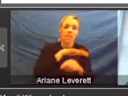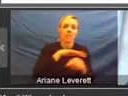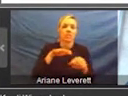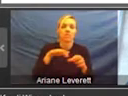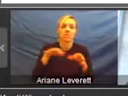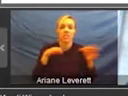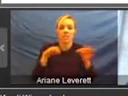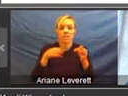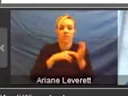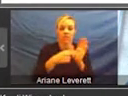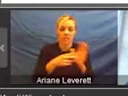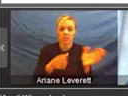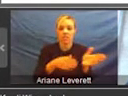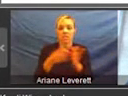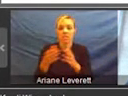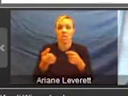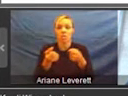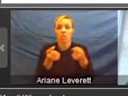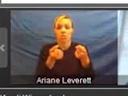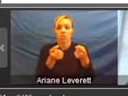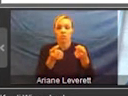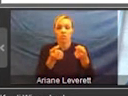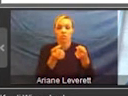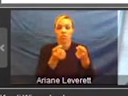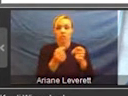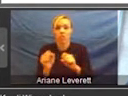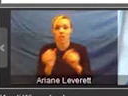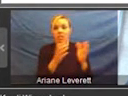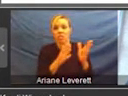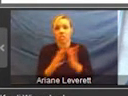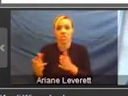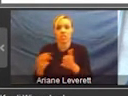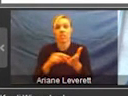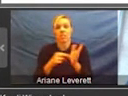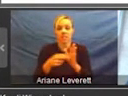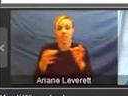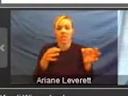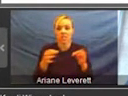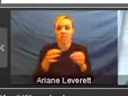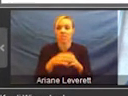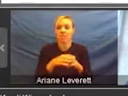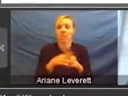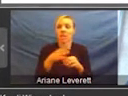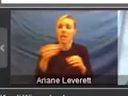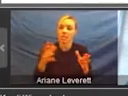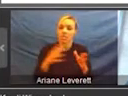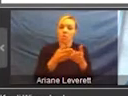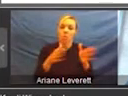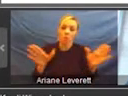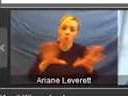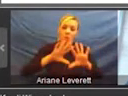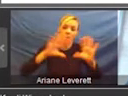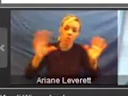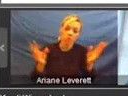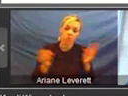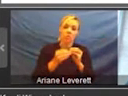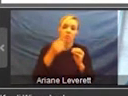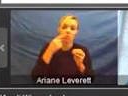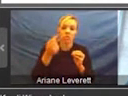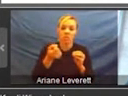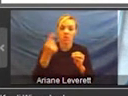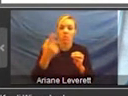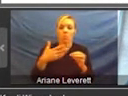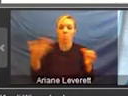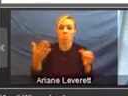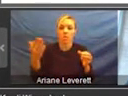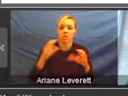or an overview of what communication channels could be relevant in order to support those overall